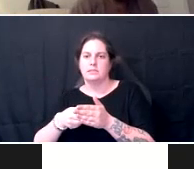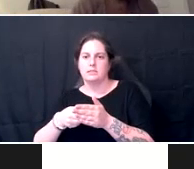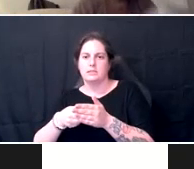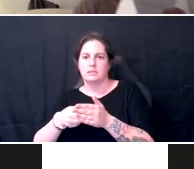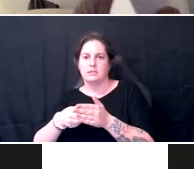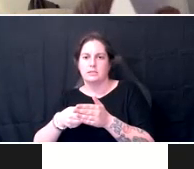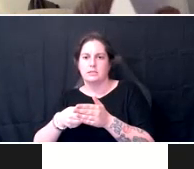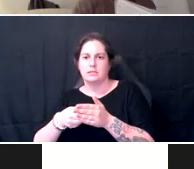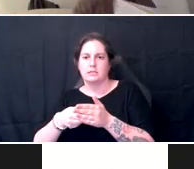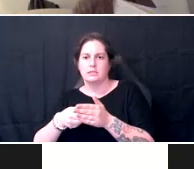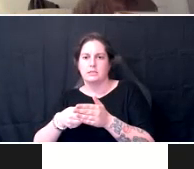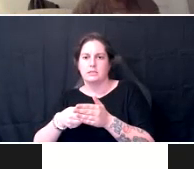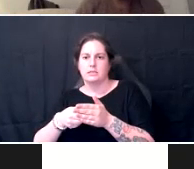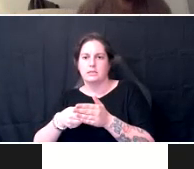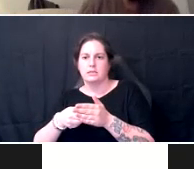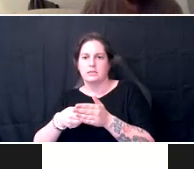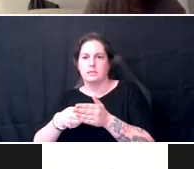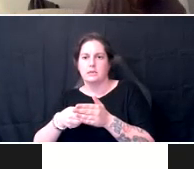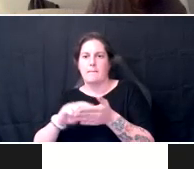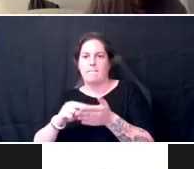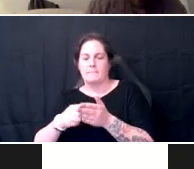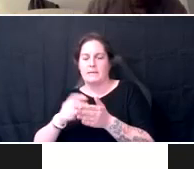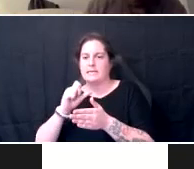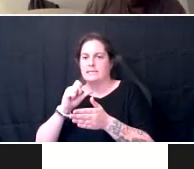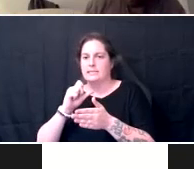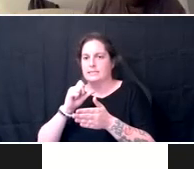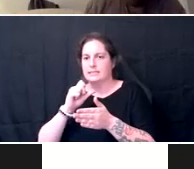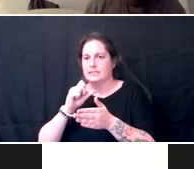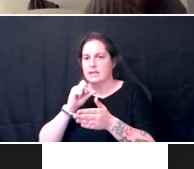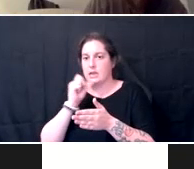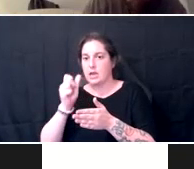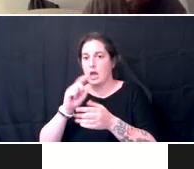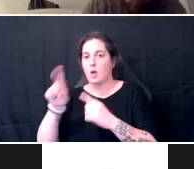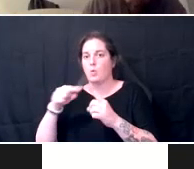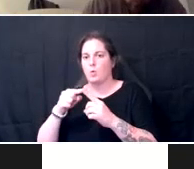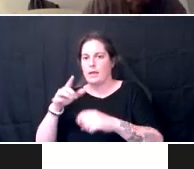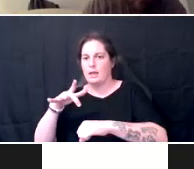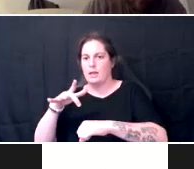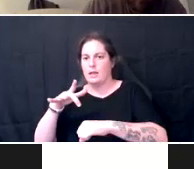This goes to zero. And so we're left with